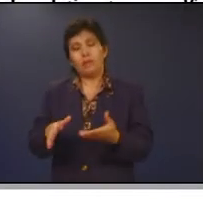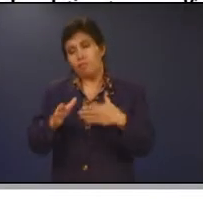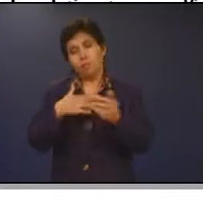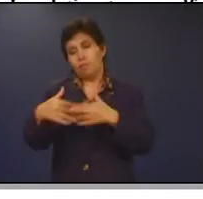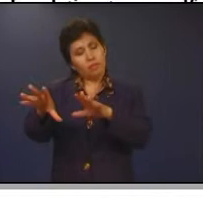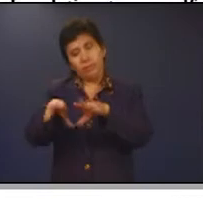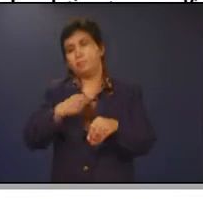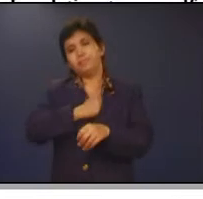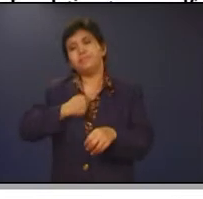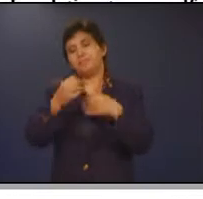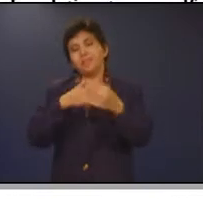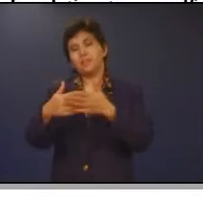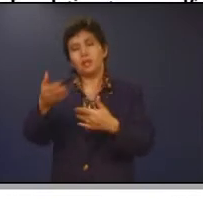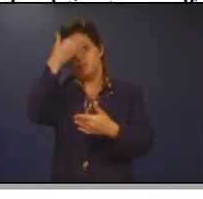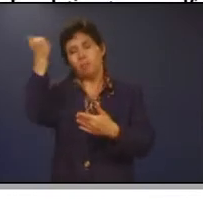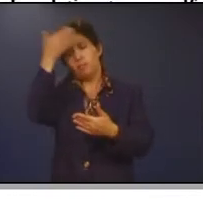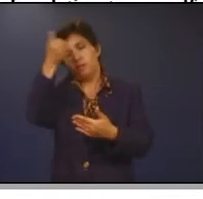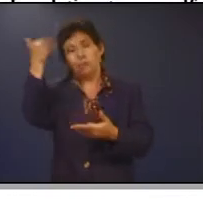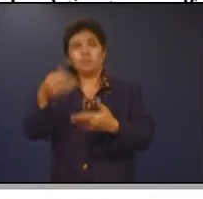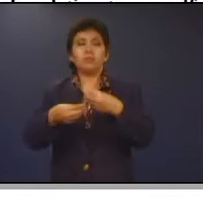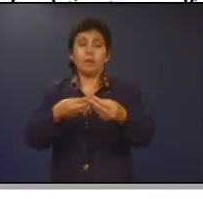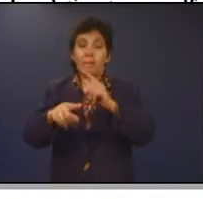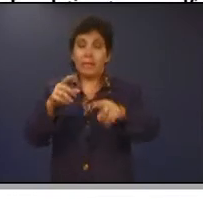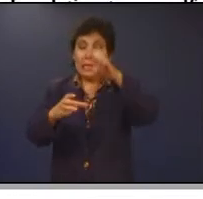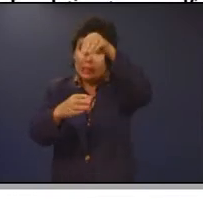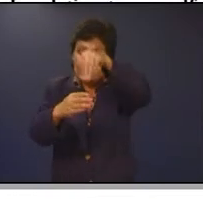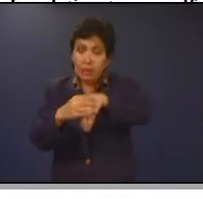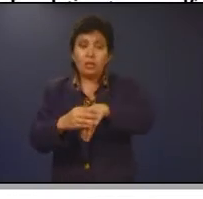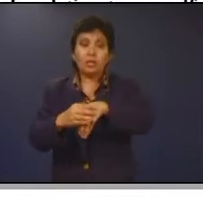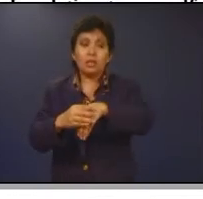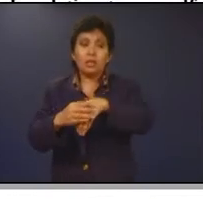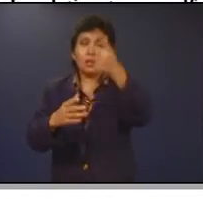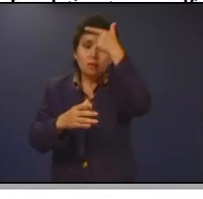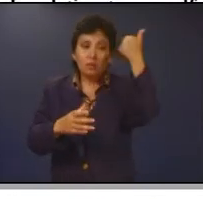pass. But if you attribute it to internal attribution,